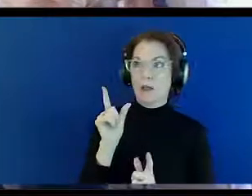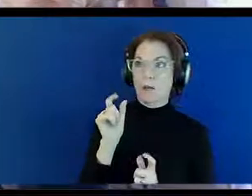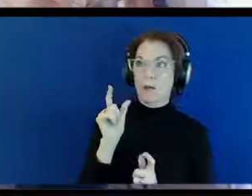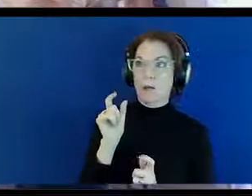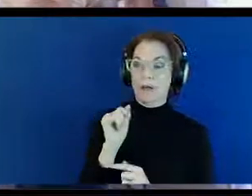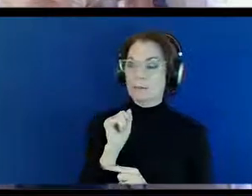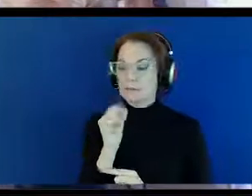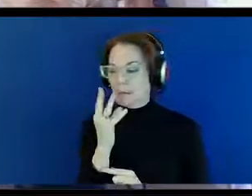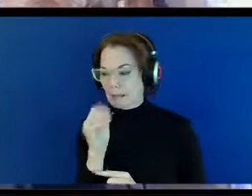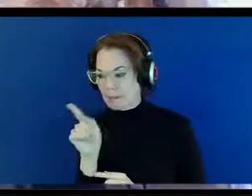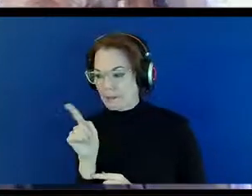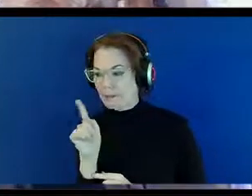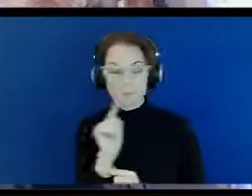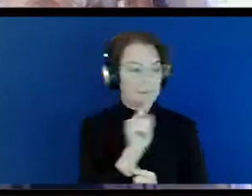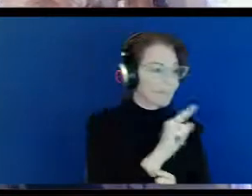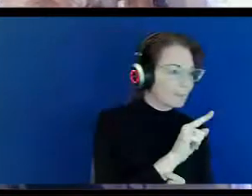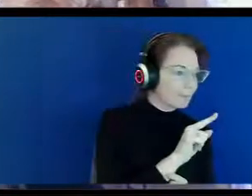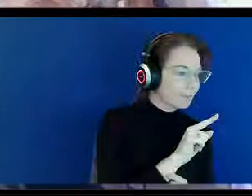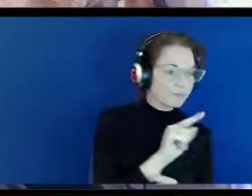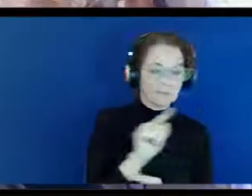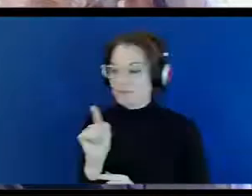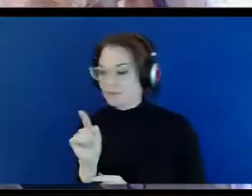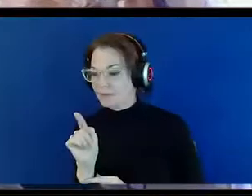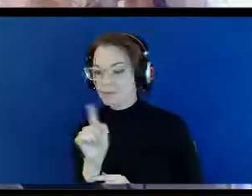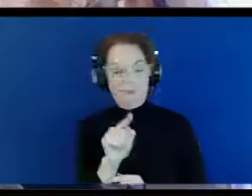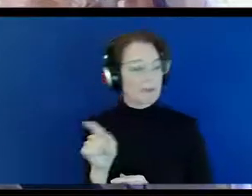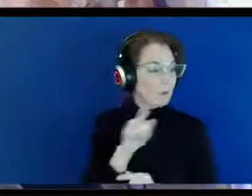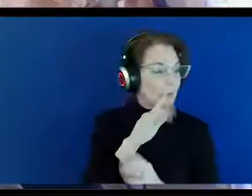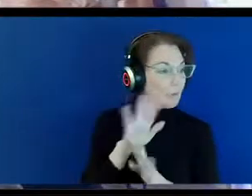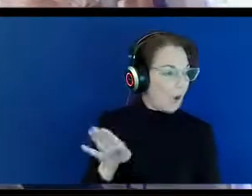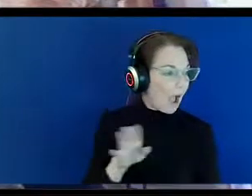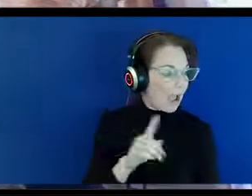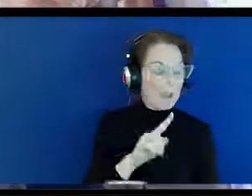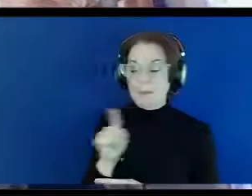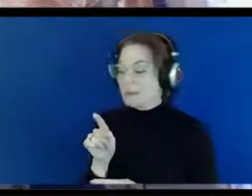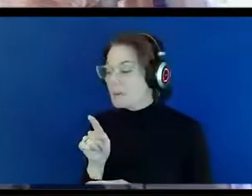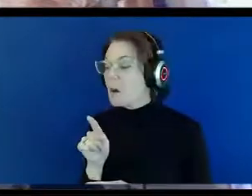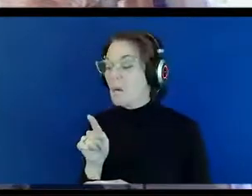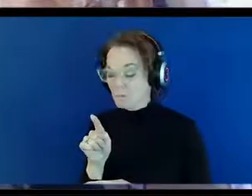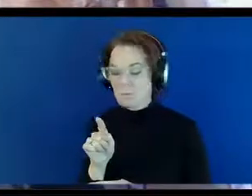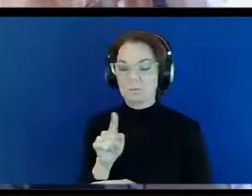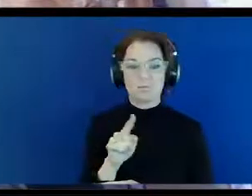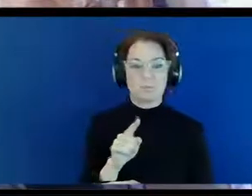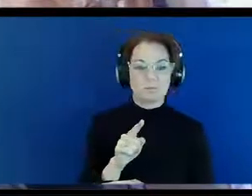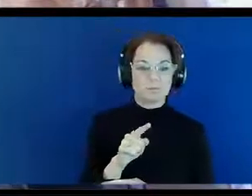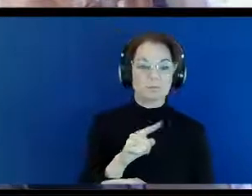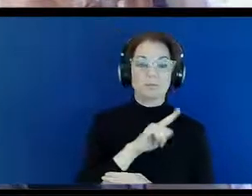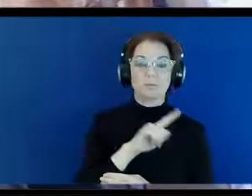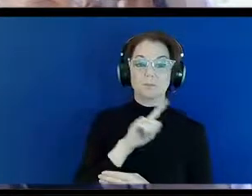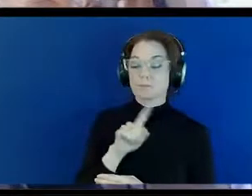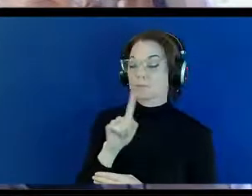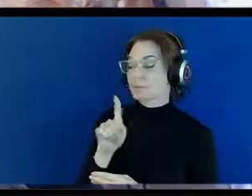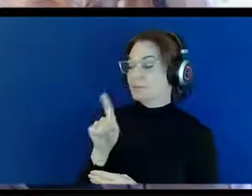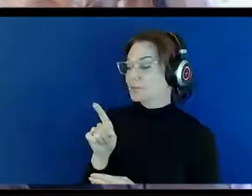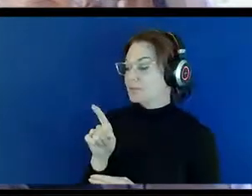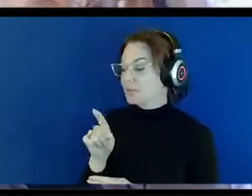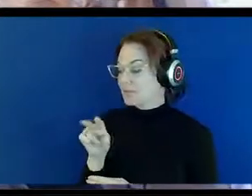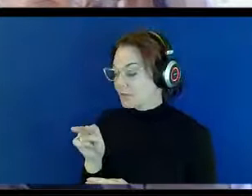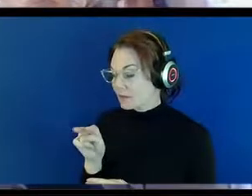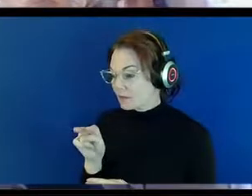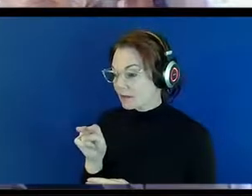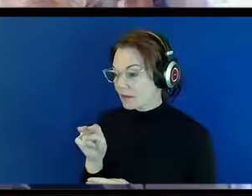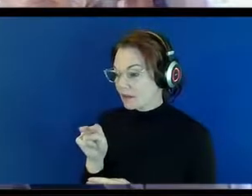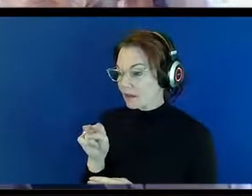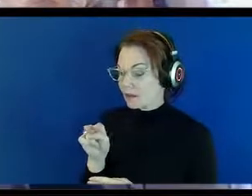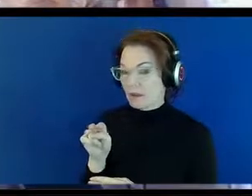When I didn't hear him after a while, I went into his room to confirm he had finally drifted off. What I saw next is something I cannot